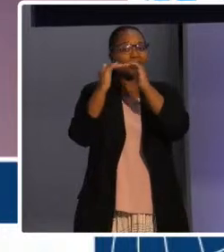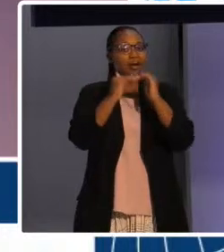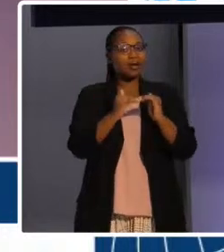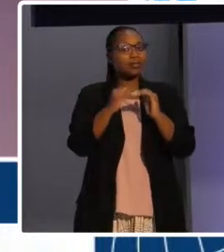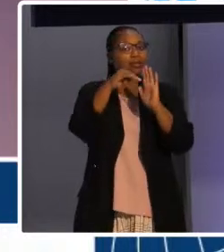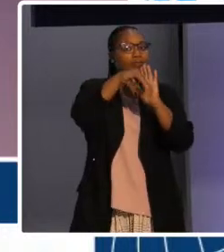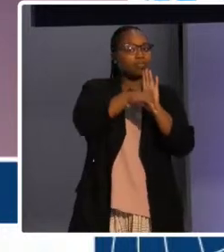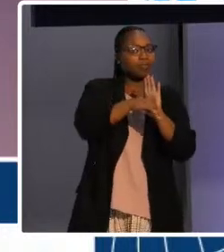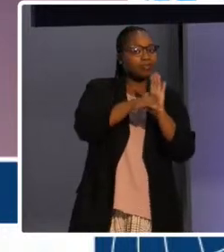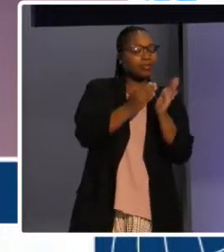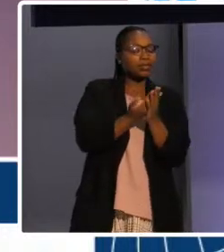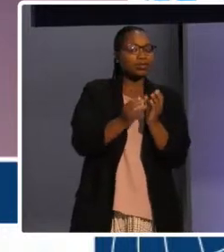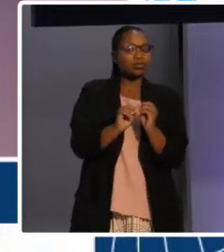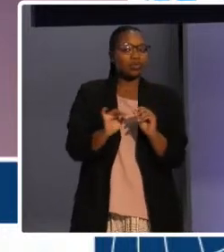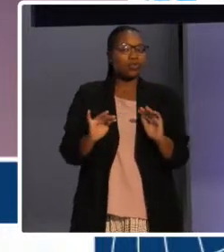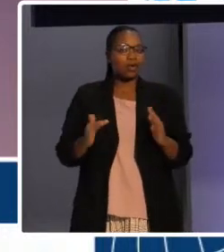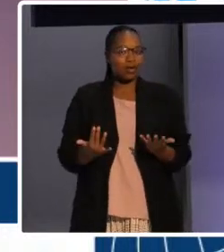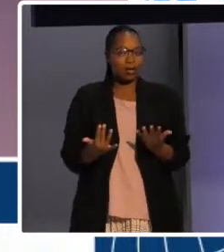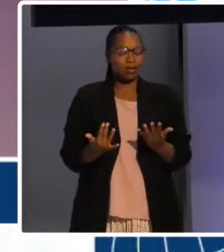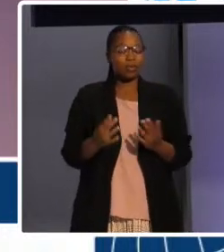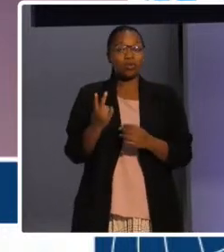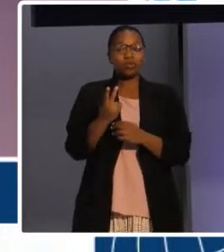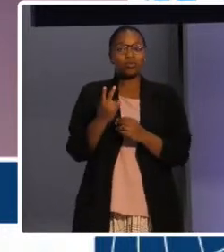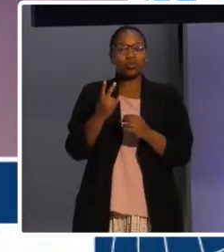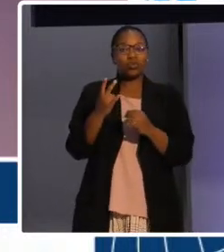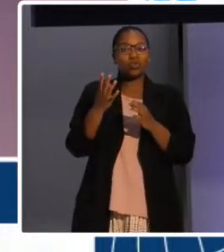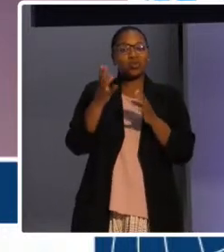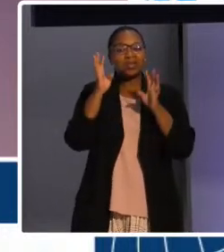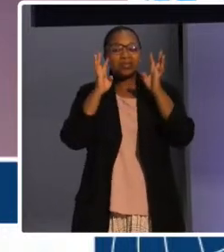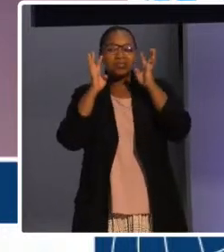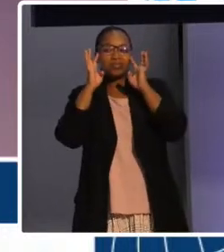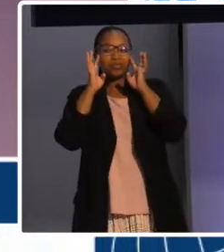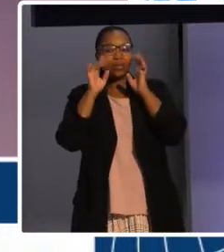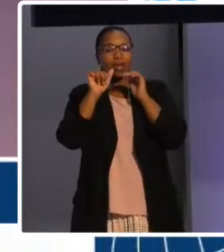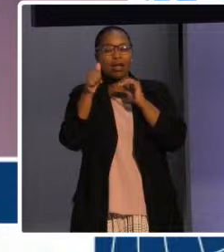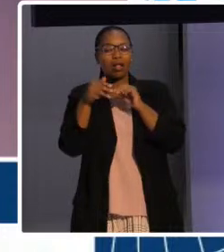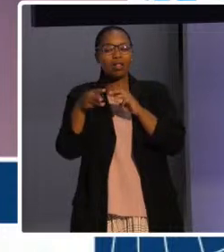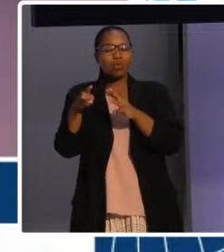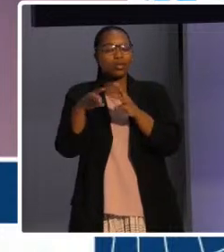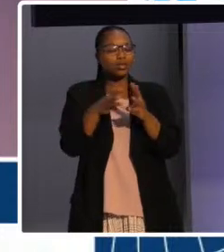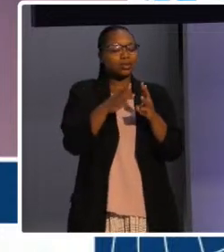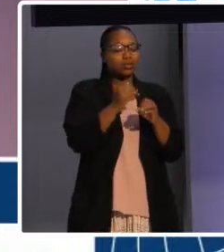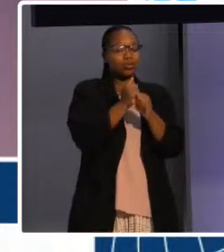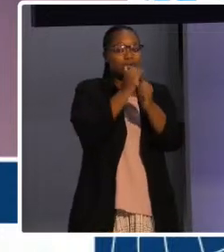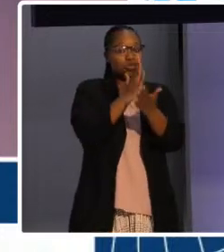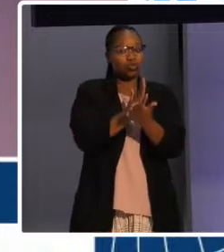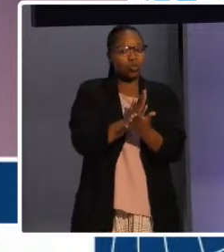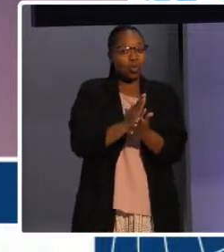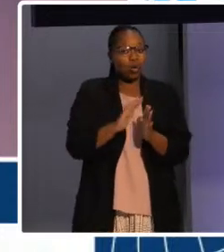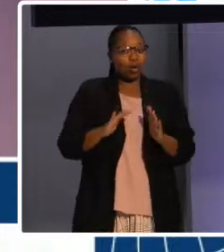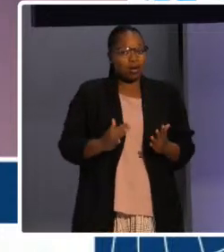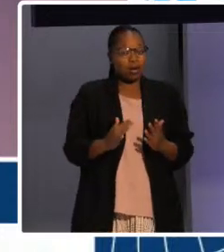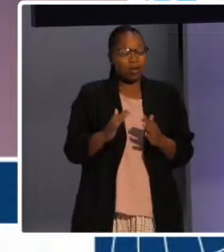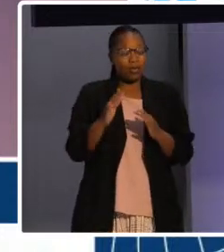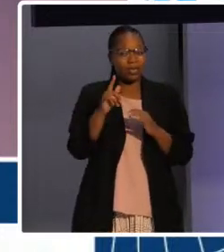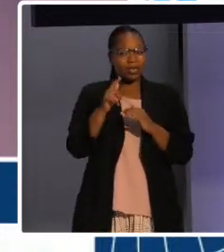You'll also explore innovative ways of ensuring that leadership,